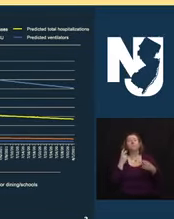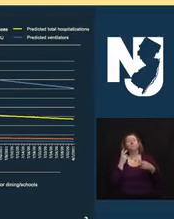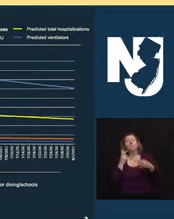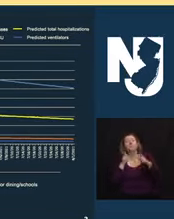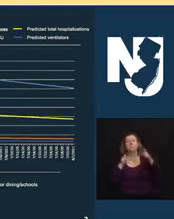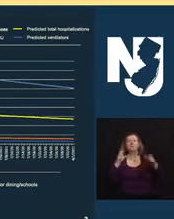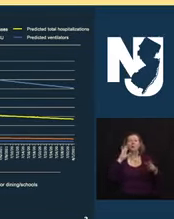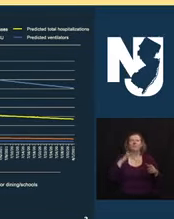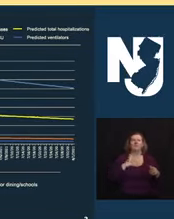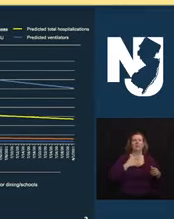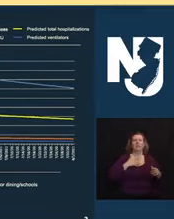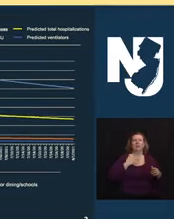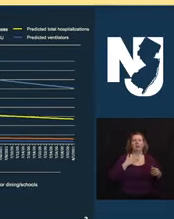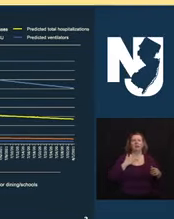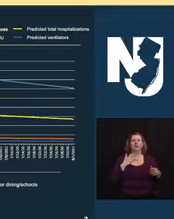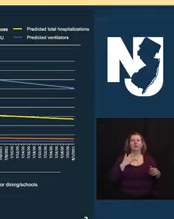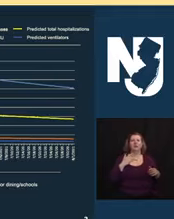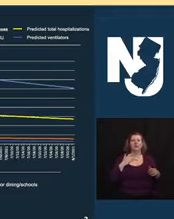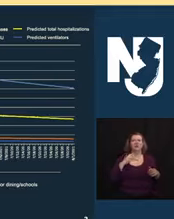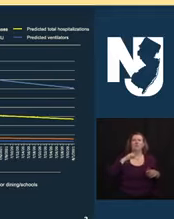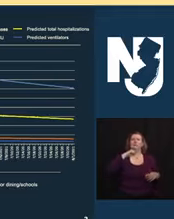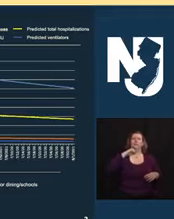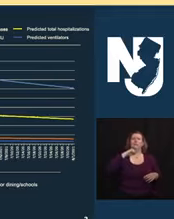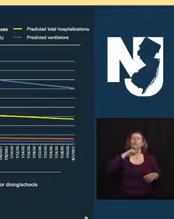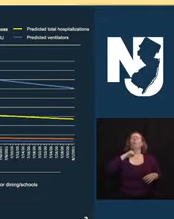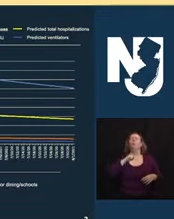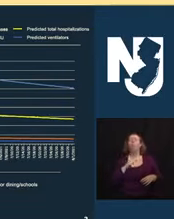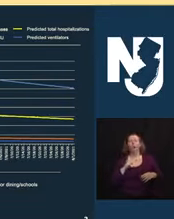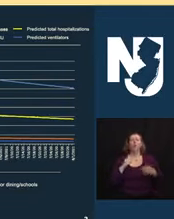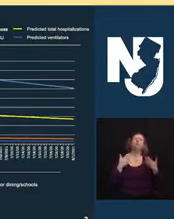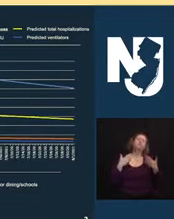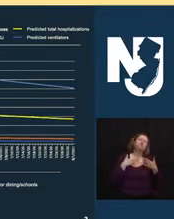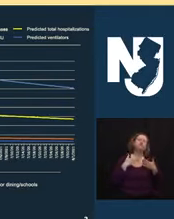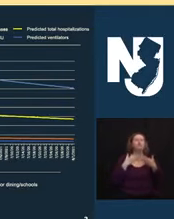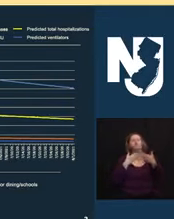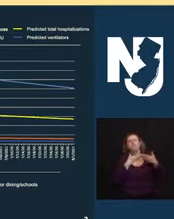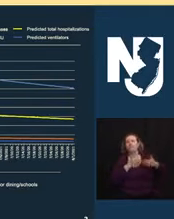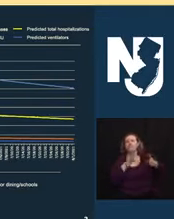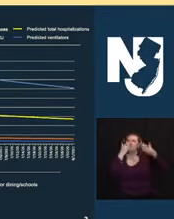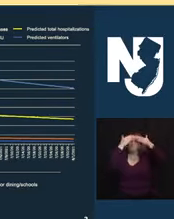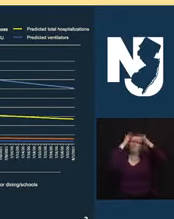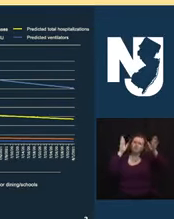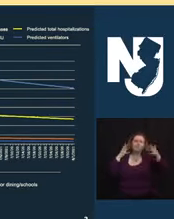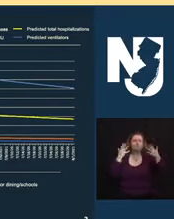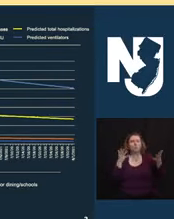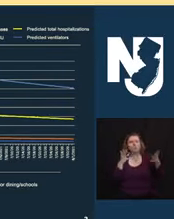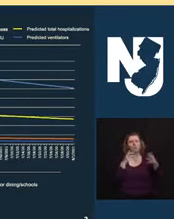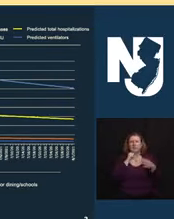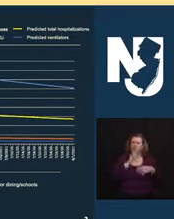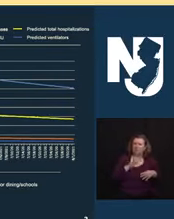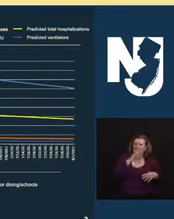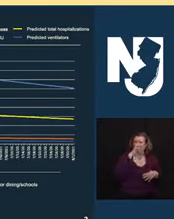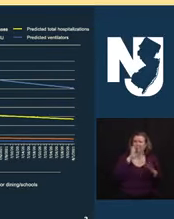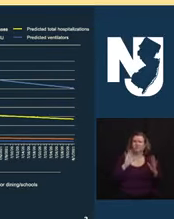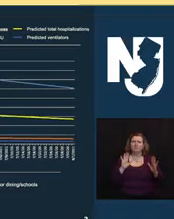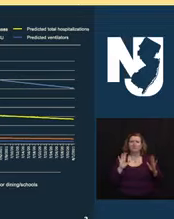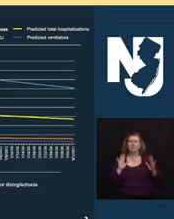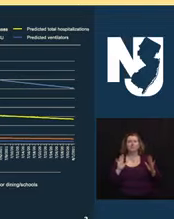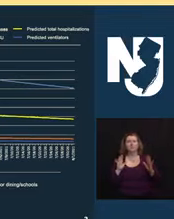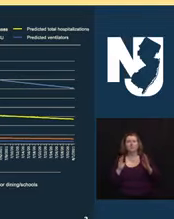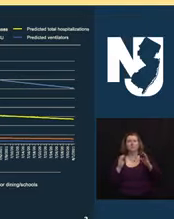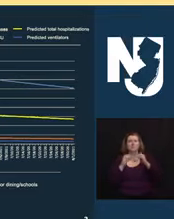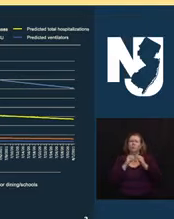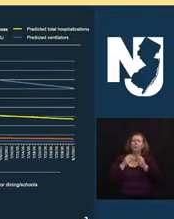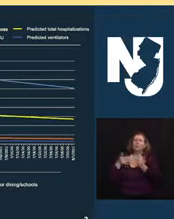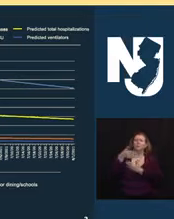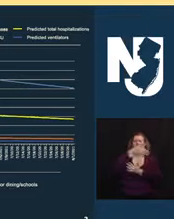with the warmer weather, and they won't be adhering to the necessary precautions for protecting themselves at gatherings through the spring